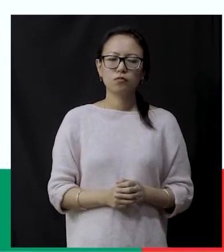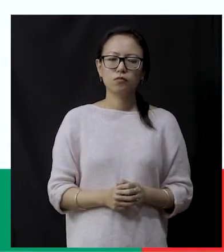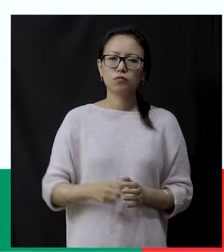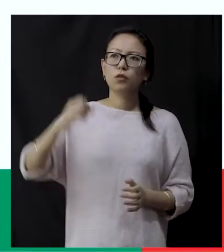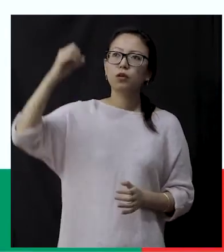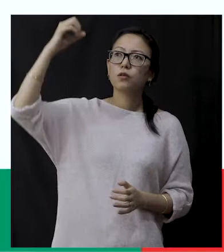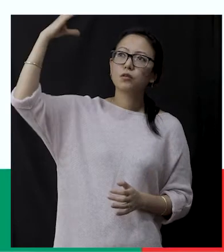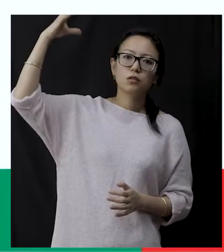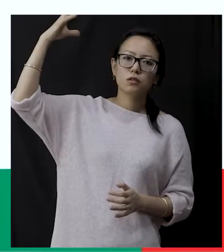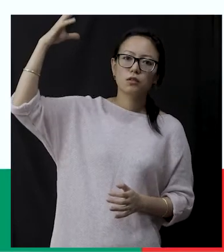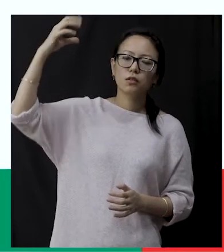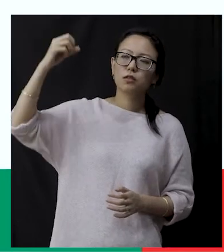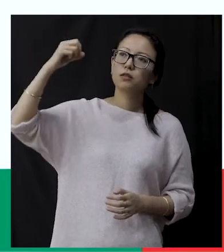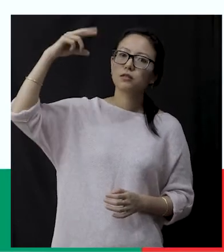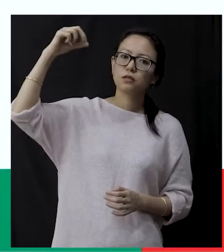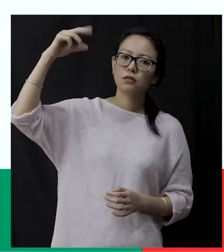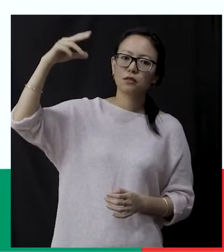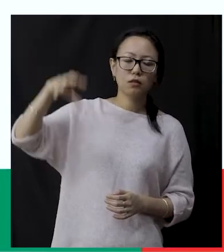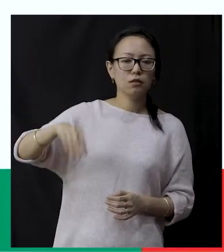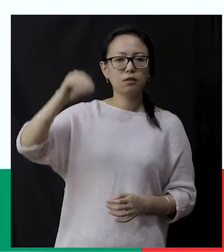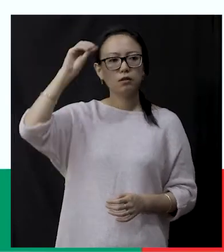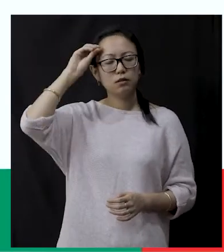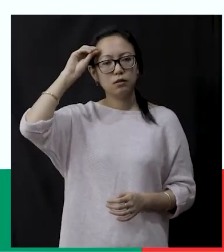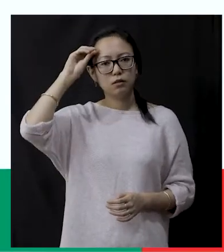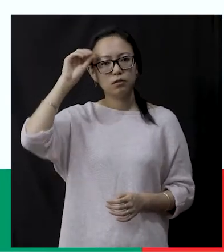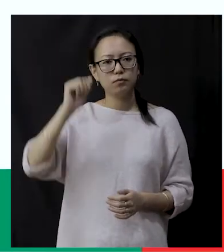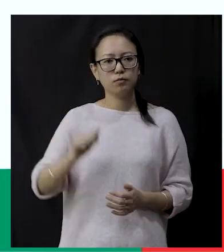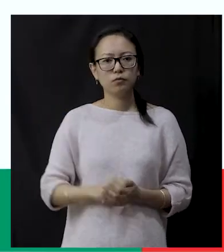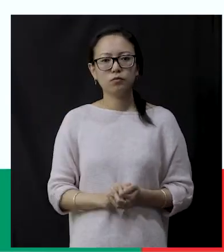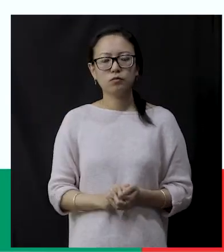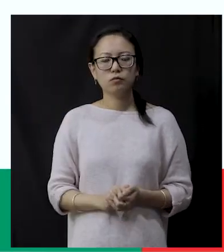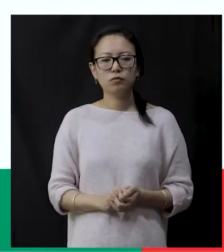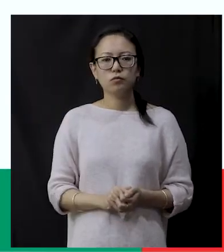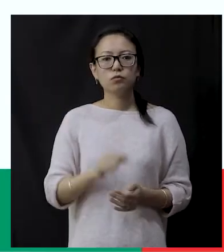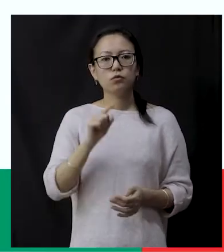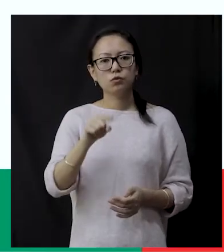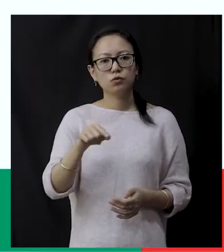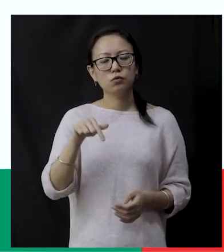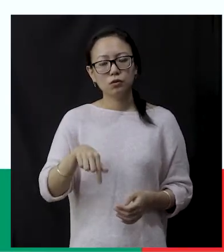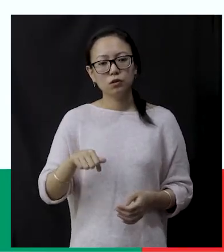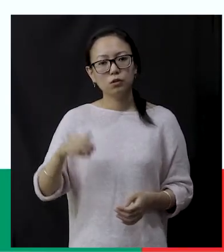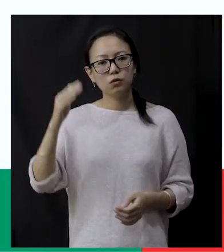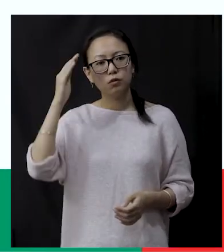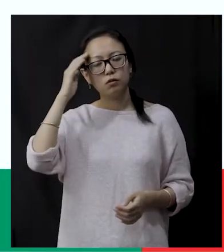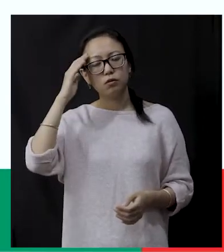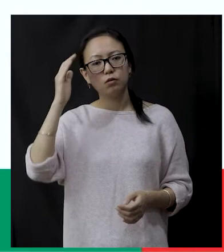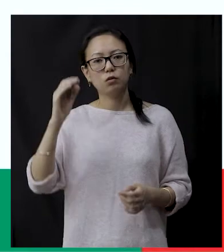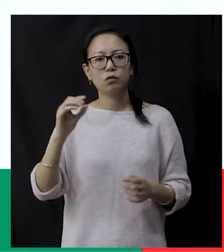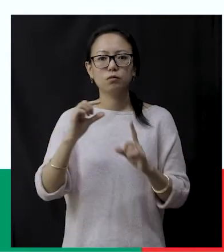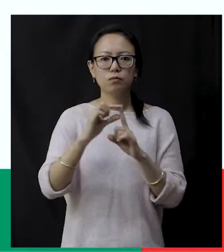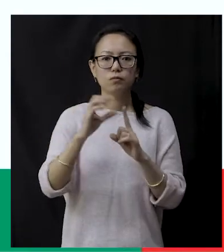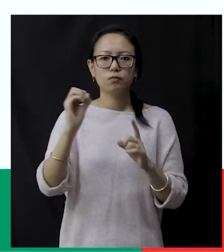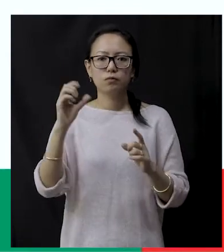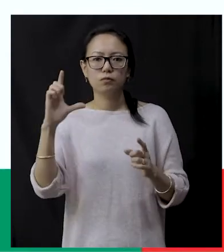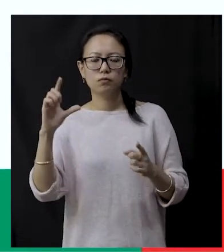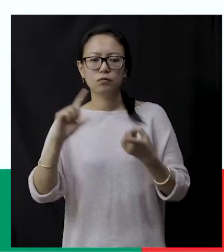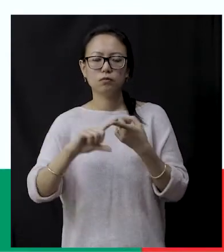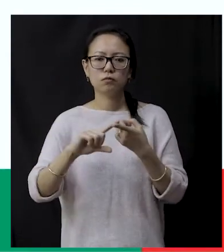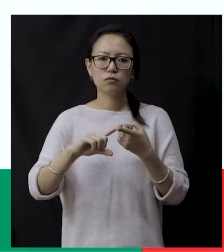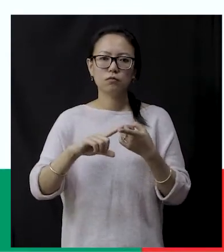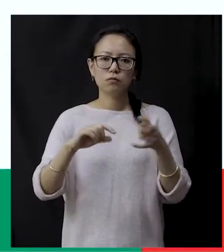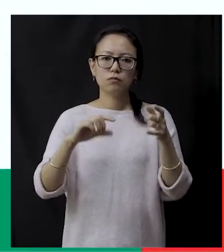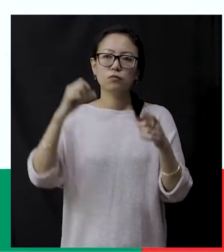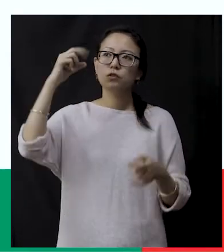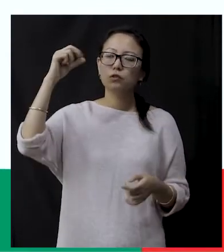And you also know how to locate the pole star. So